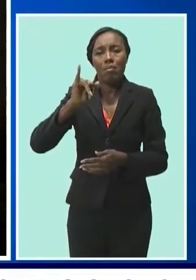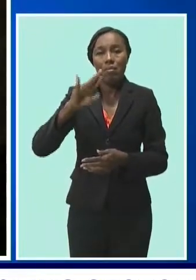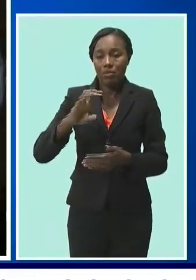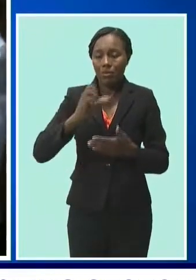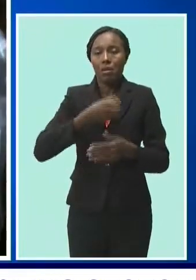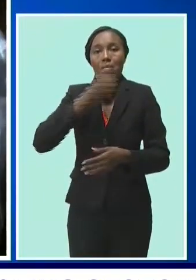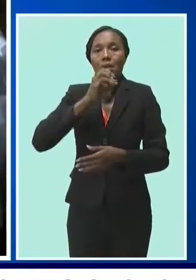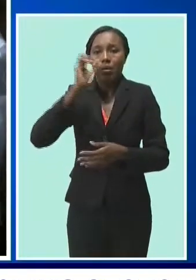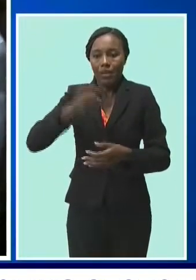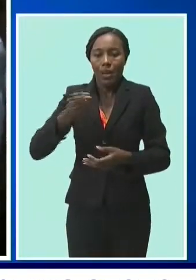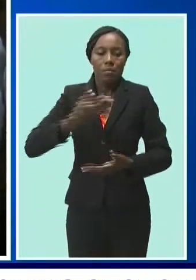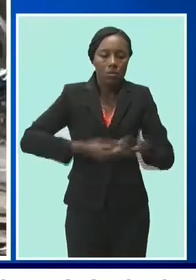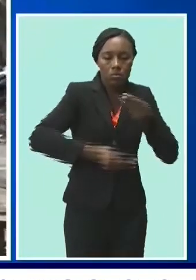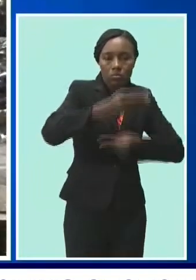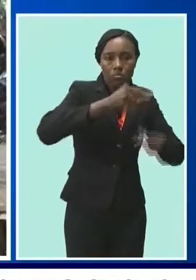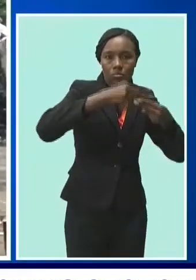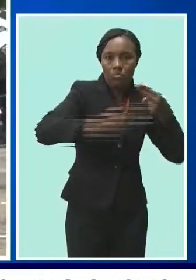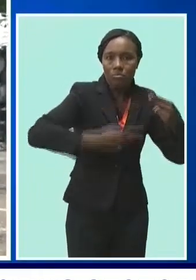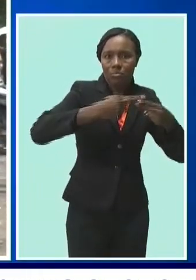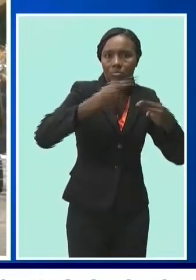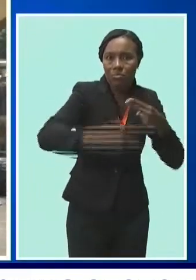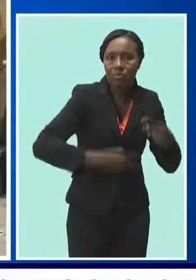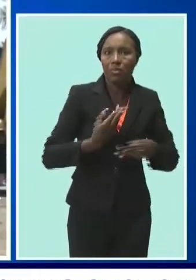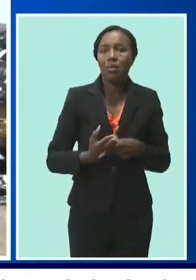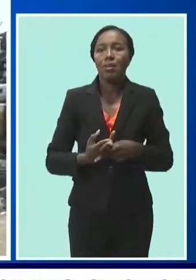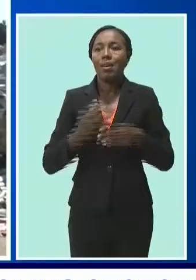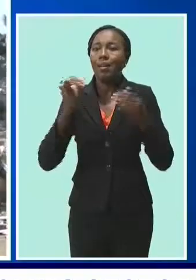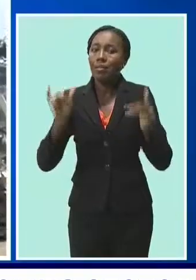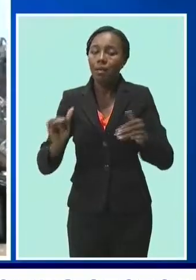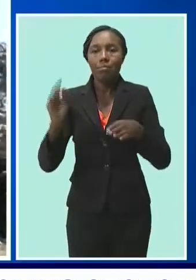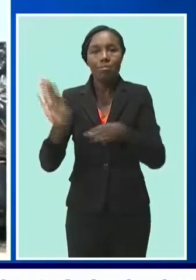can be recycled, then I'm saying to you, Barbados will be a